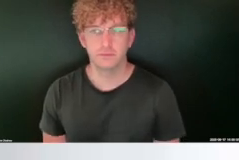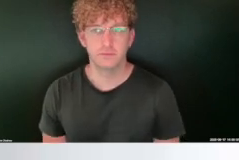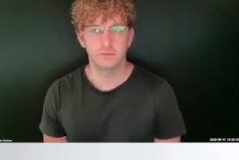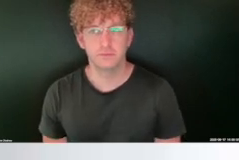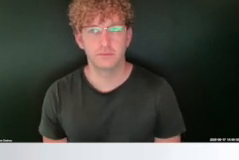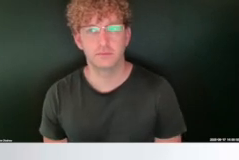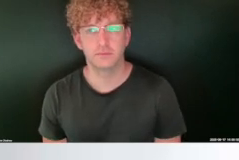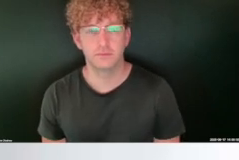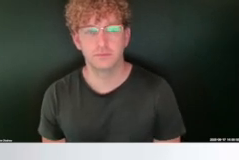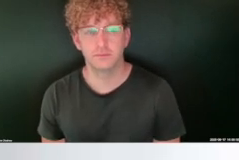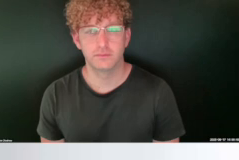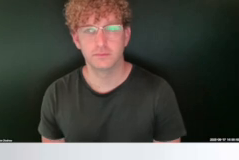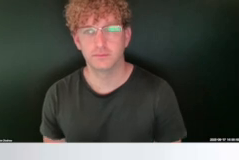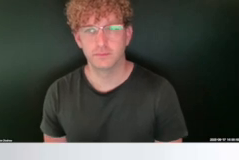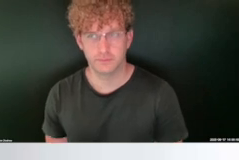slide, please.